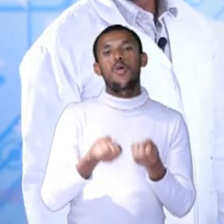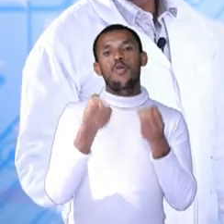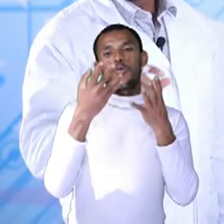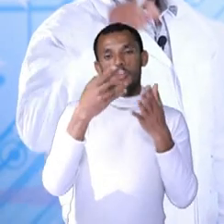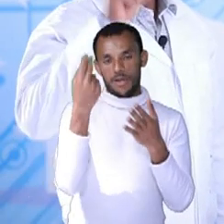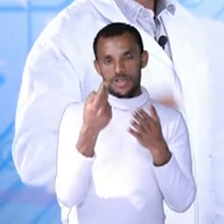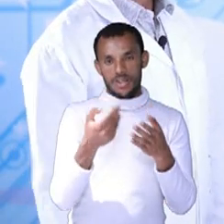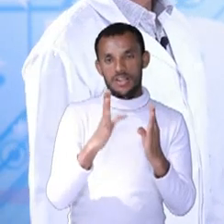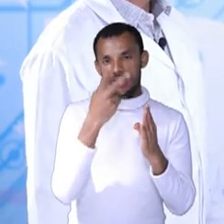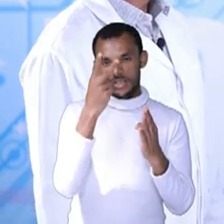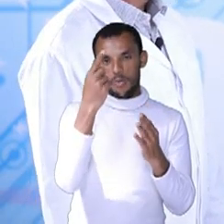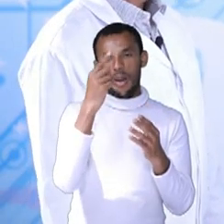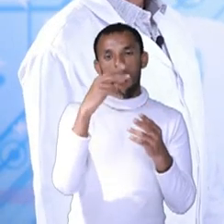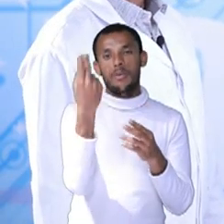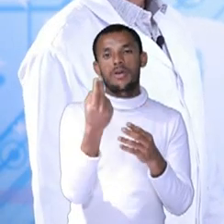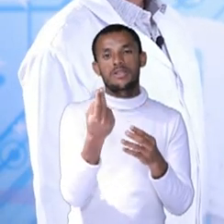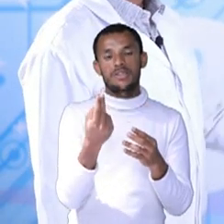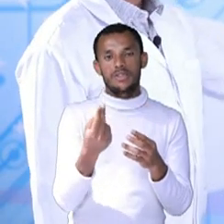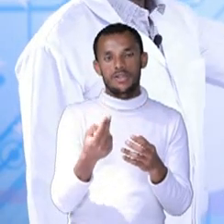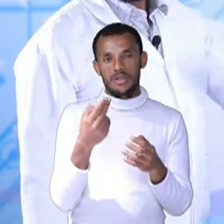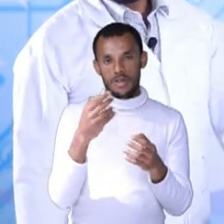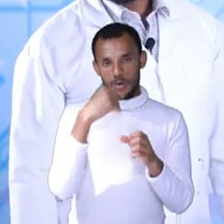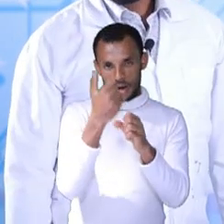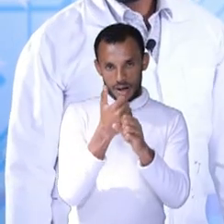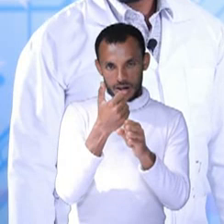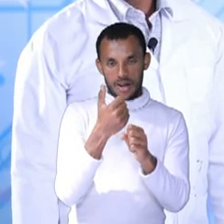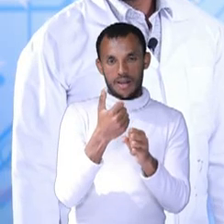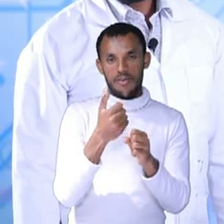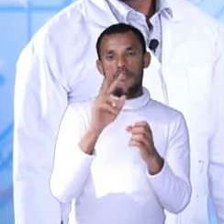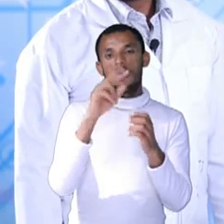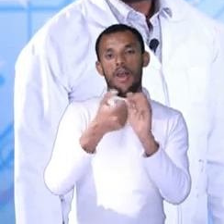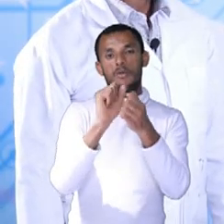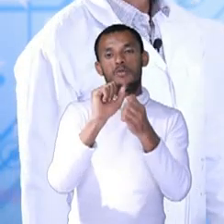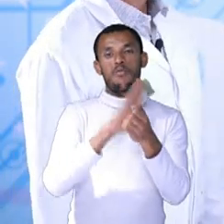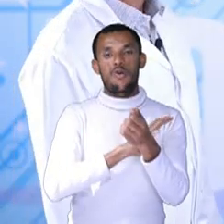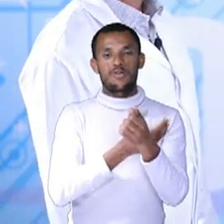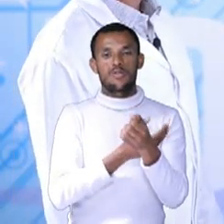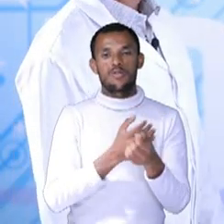application in physics. Let's take one application, work done by variable force.